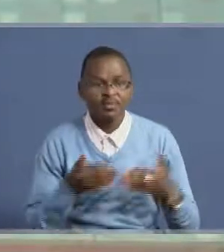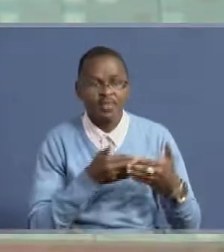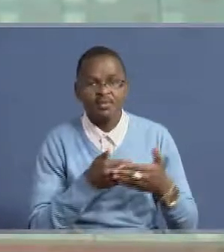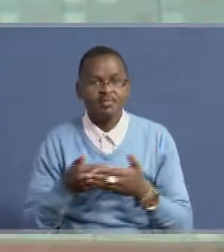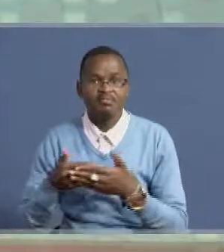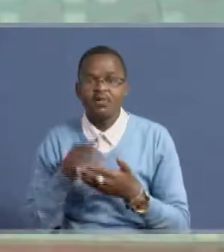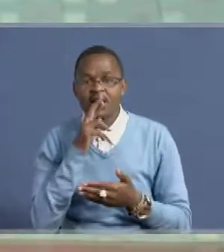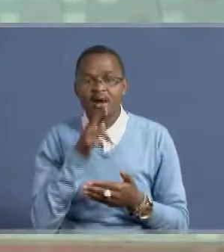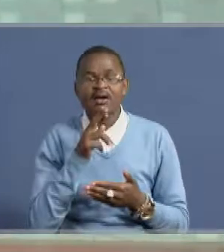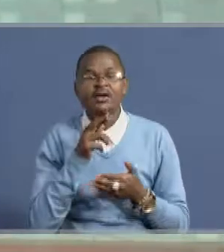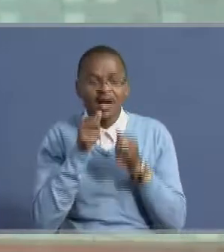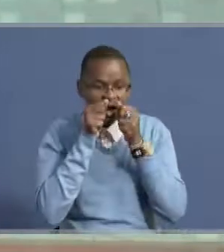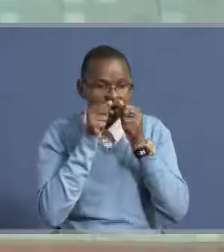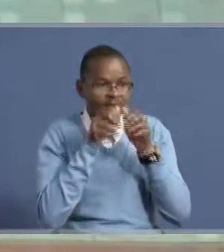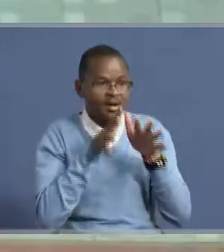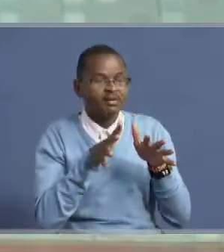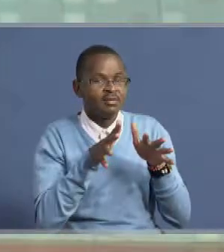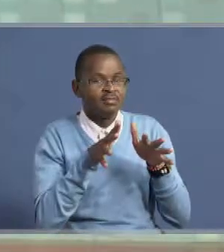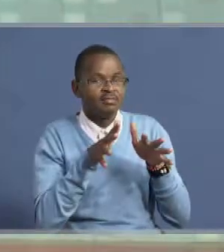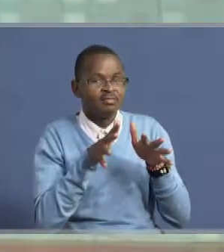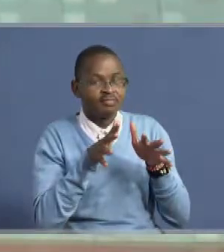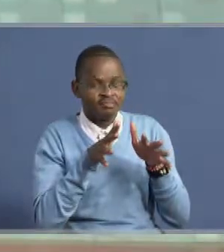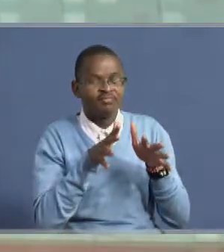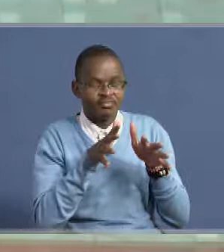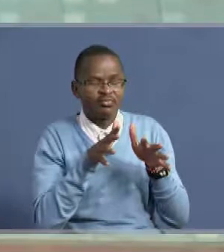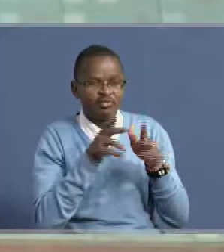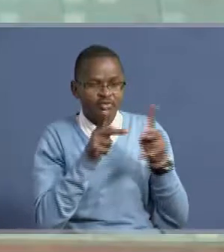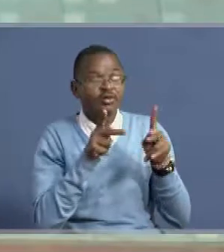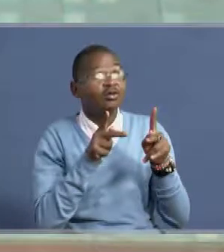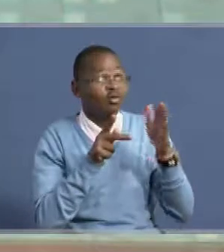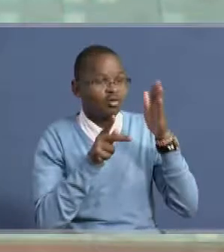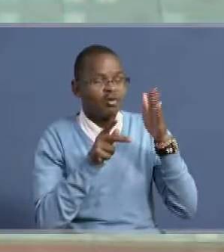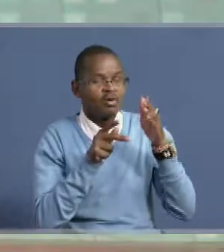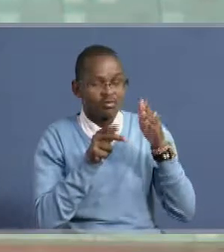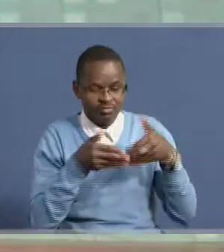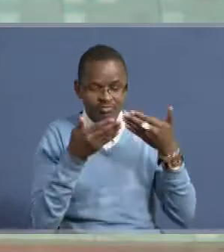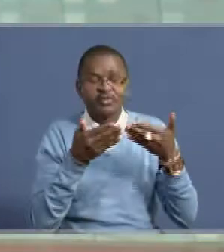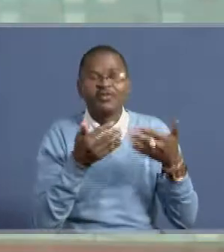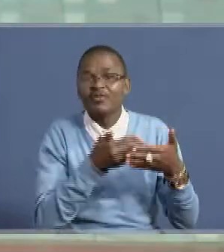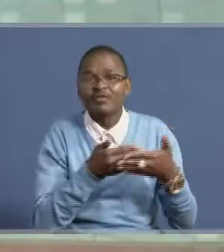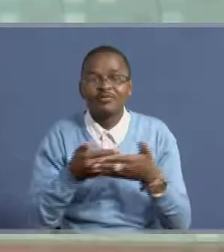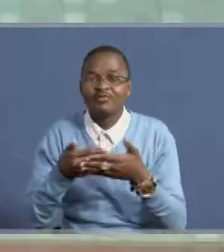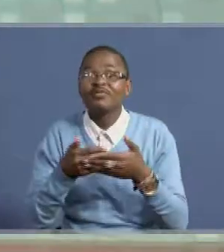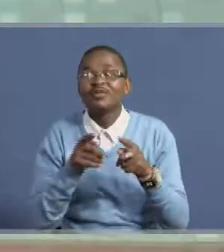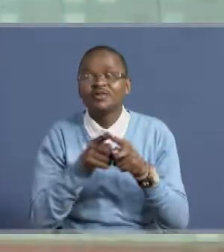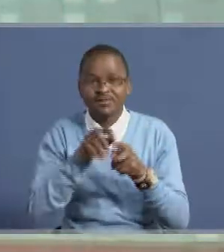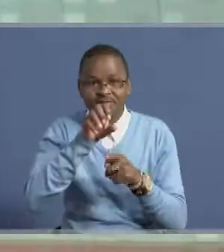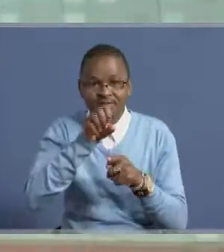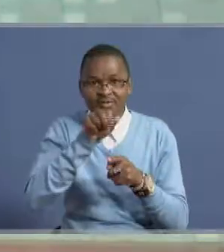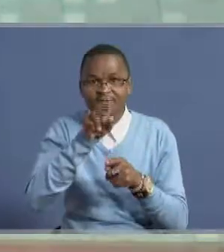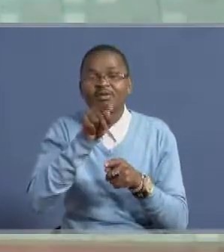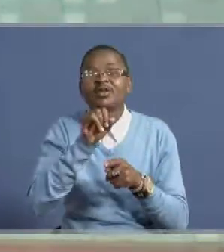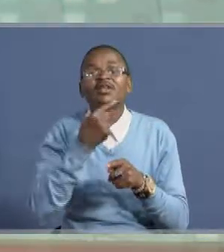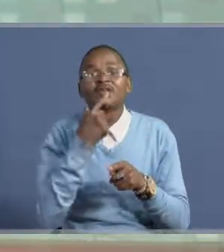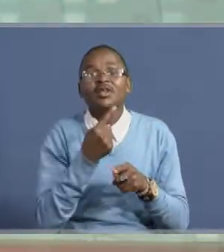Babies are a blessing, and I'm very sure God normally provides for babies. Even Saudi Soul sang about